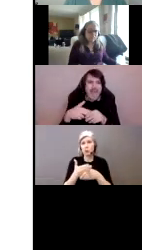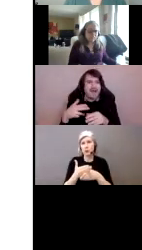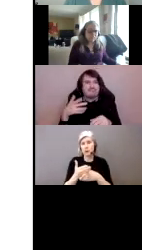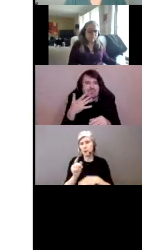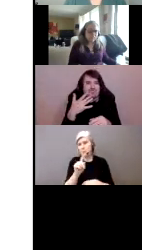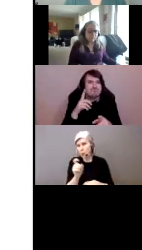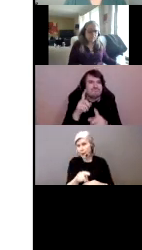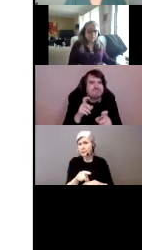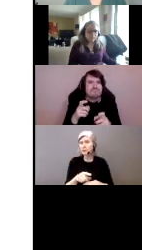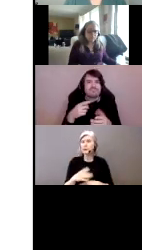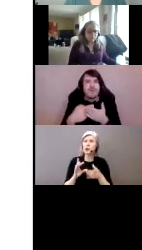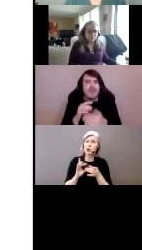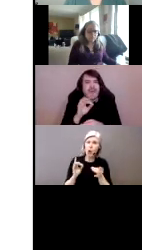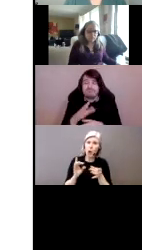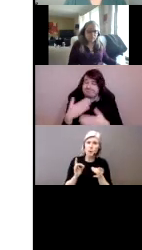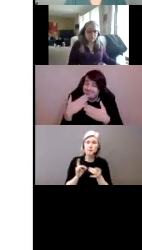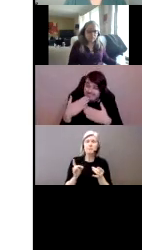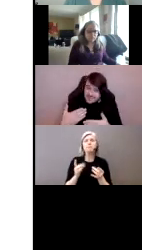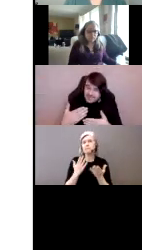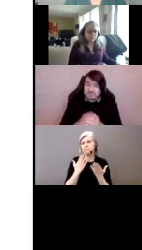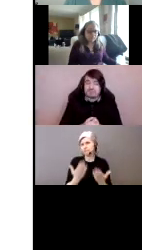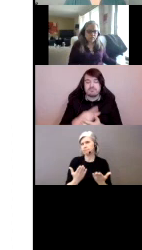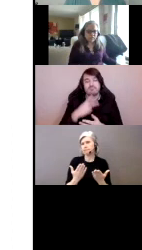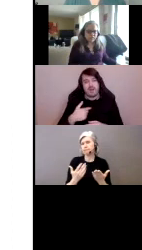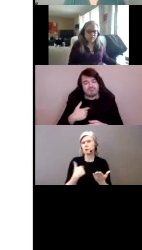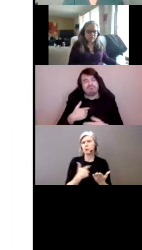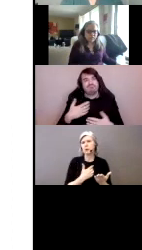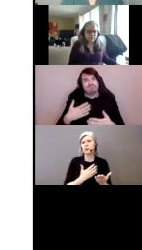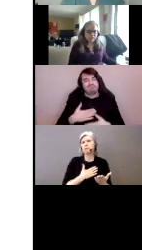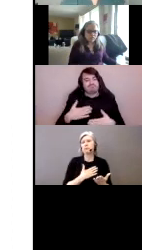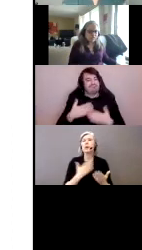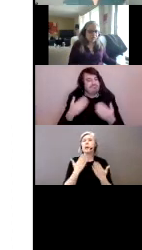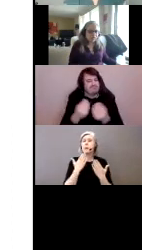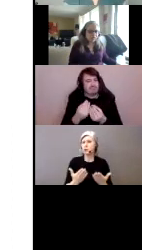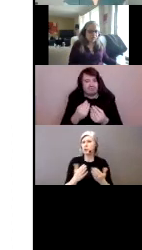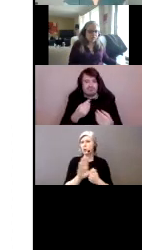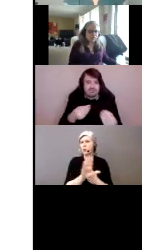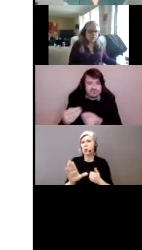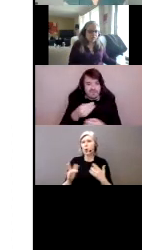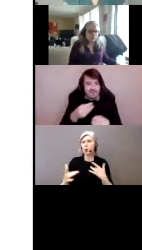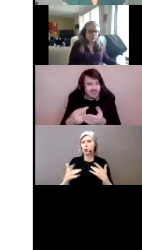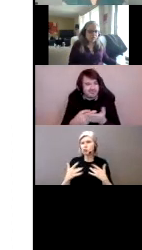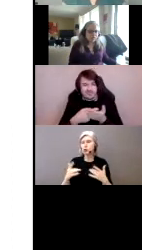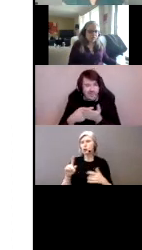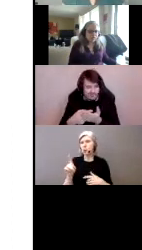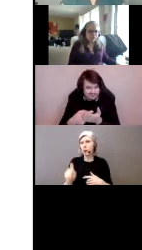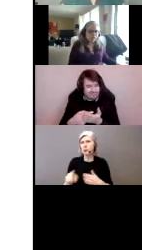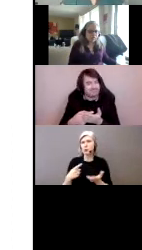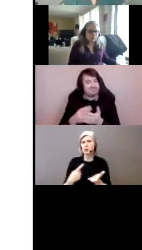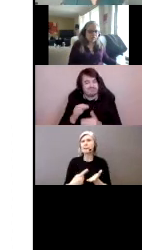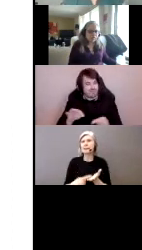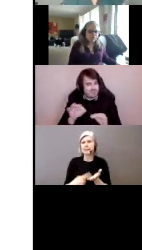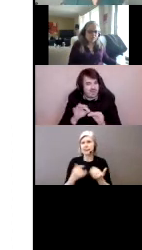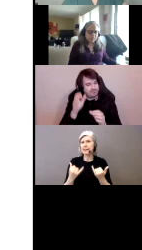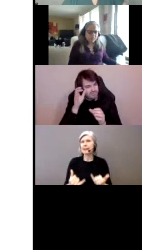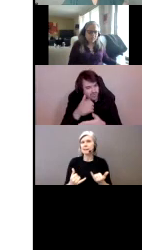appreciate the discussion and hearing the concerns and issues that you brought forward here. As we mentioned earlier, we want to